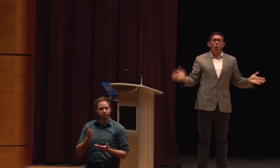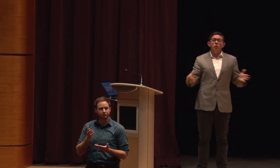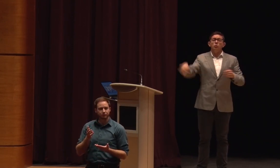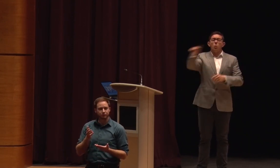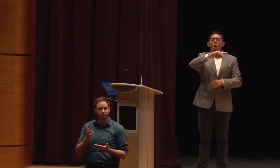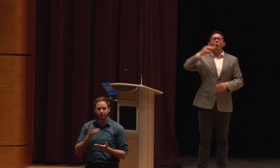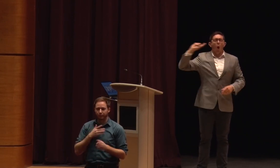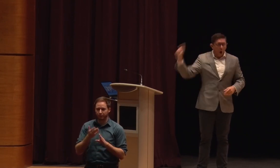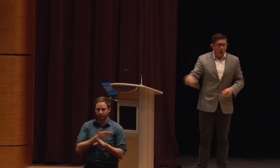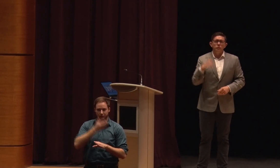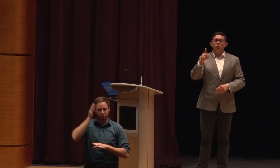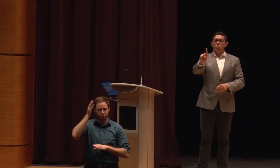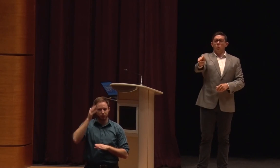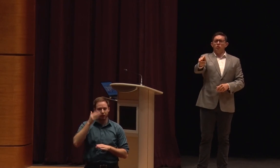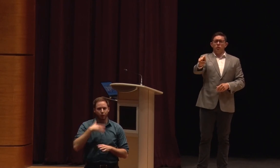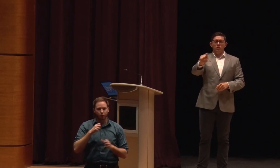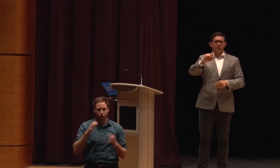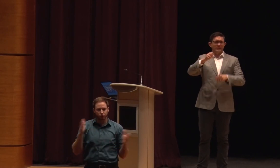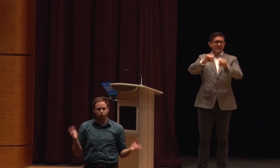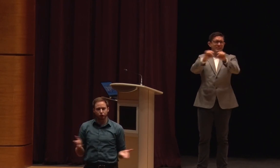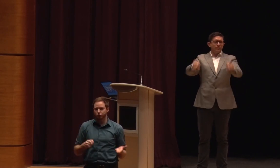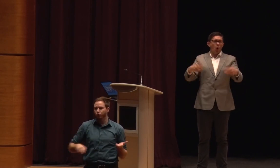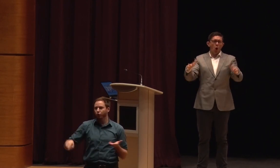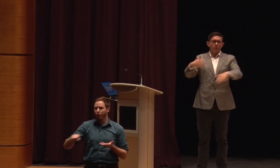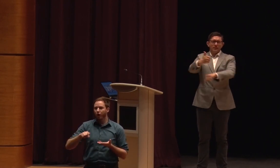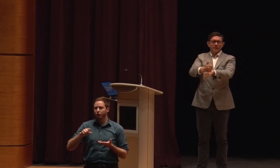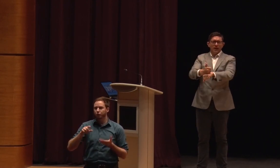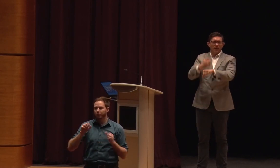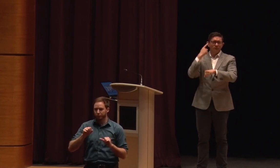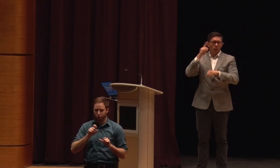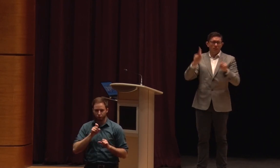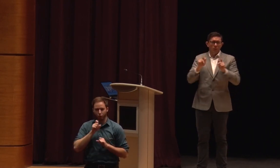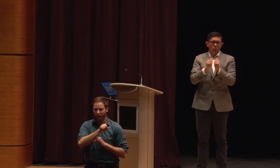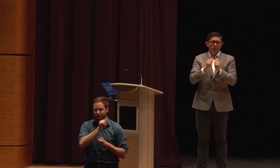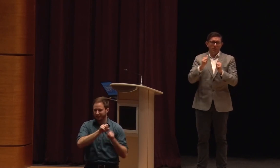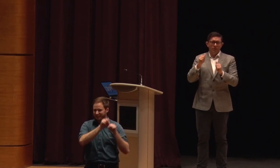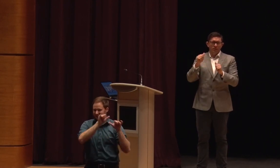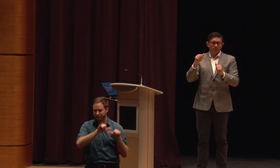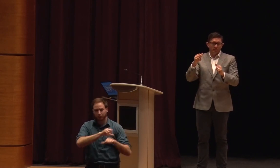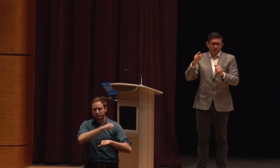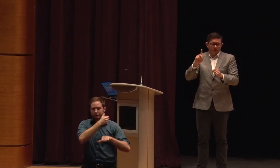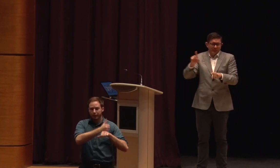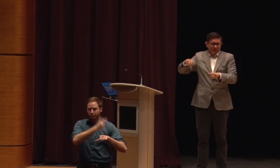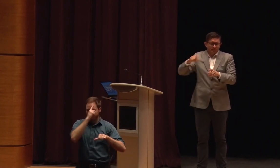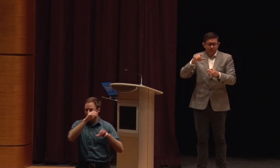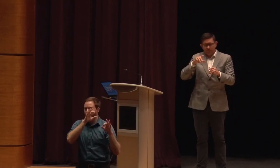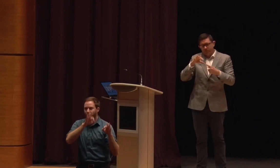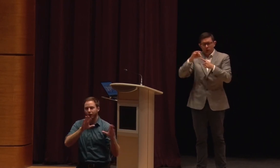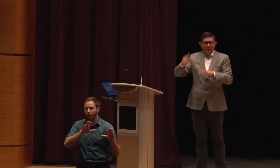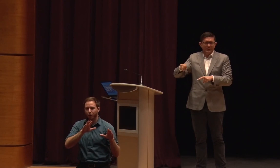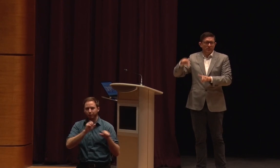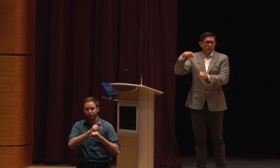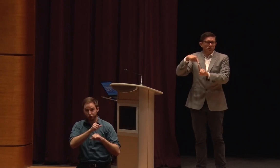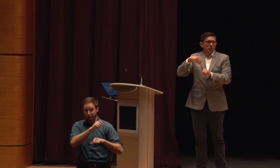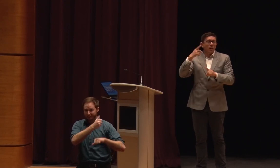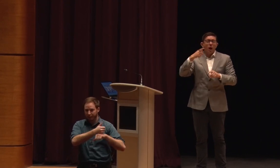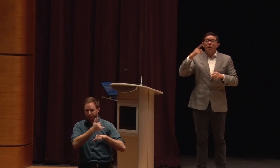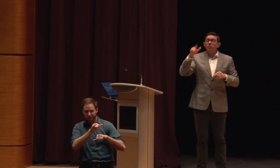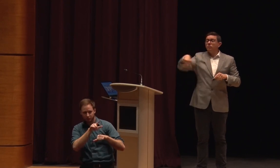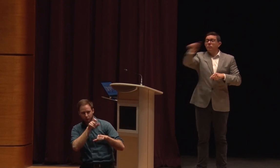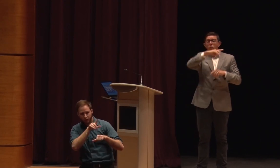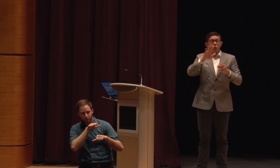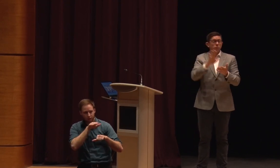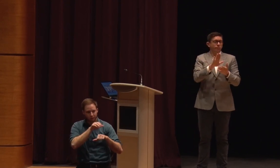I left out of my presentations to encourage you all to question the system that's already established for people here who have